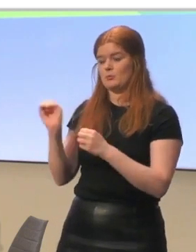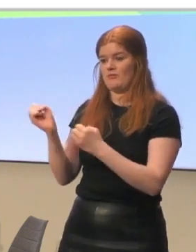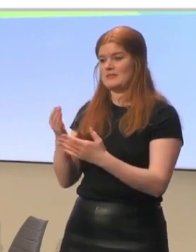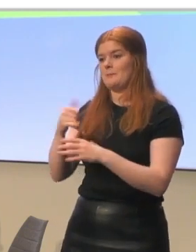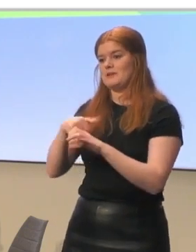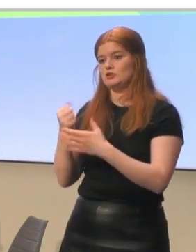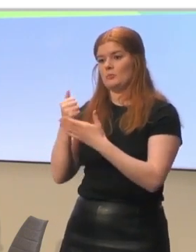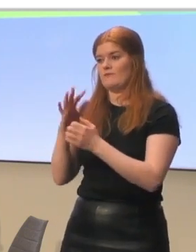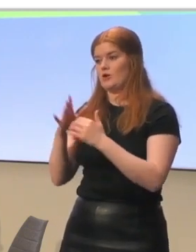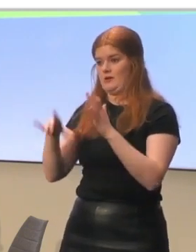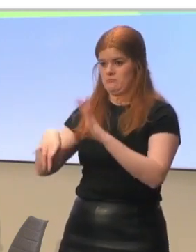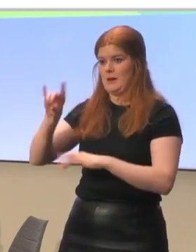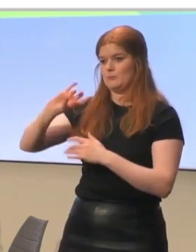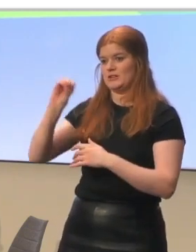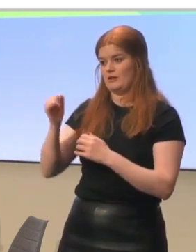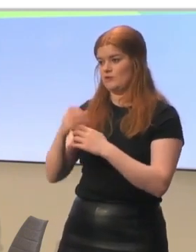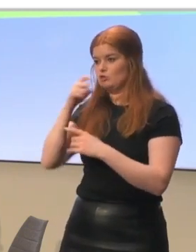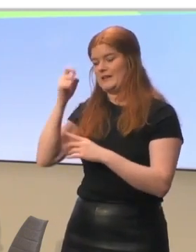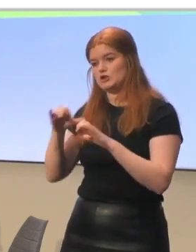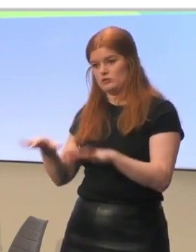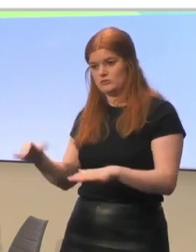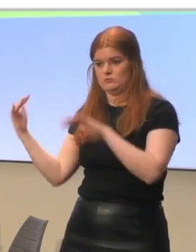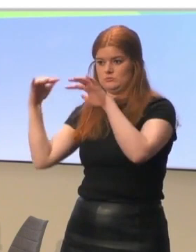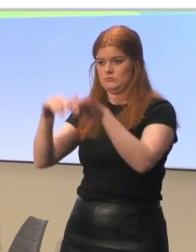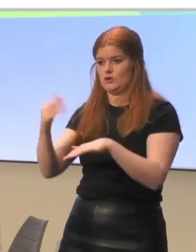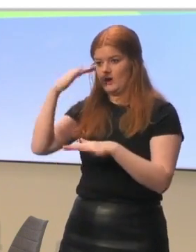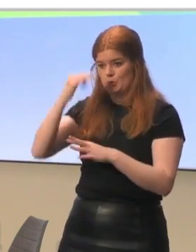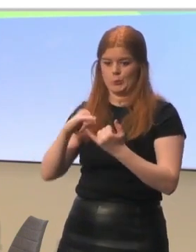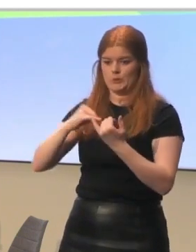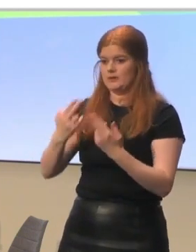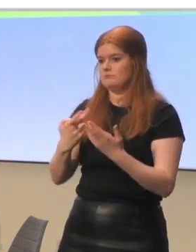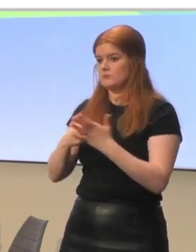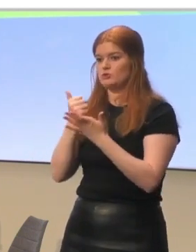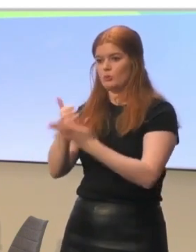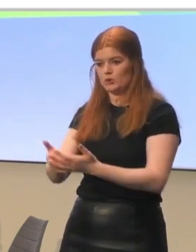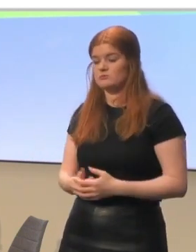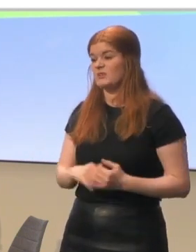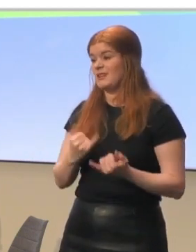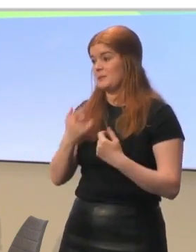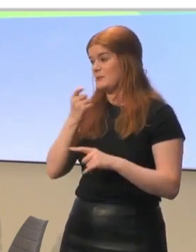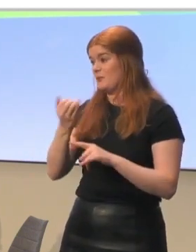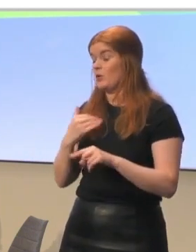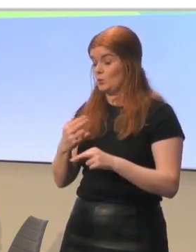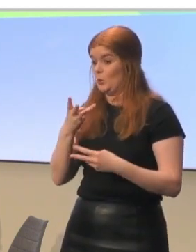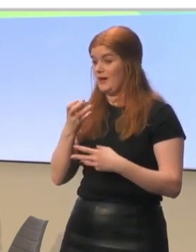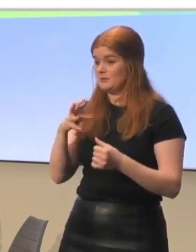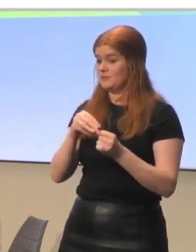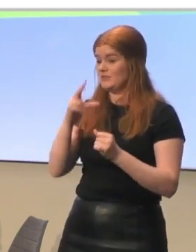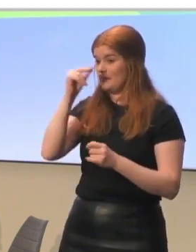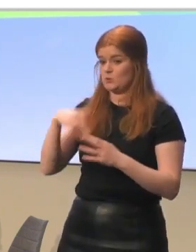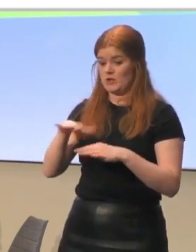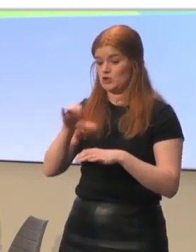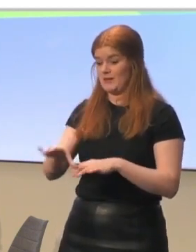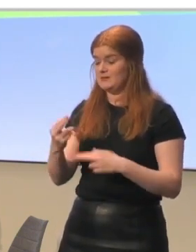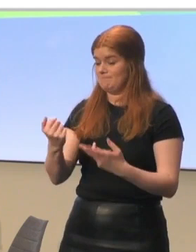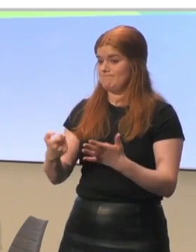support for a high percentage of the Ukrainian children requiring additional support. And as I say, however, there will be specific cases where a child